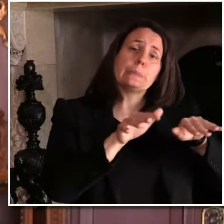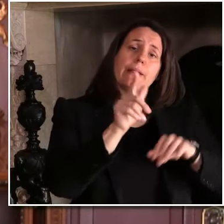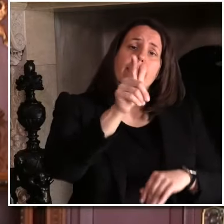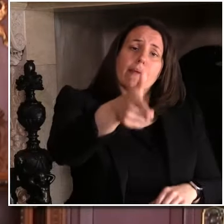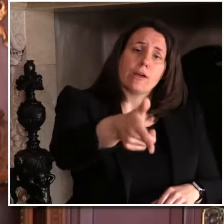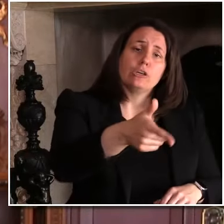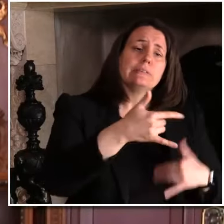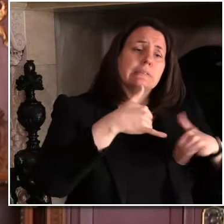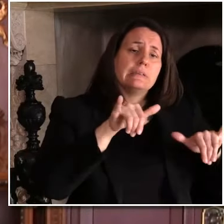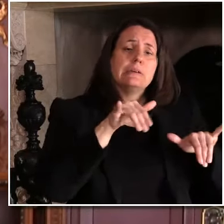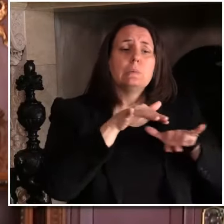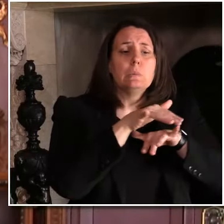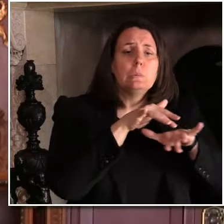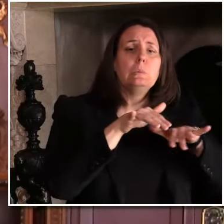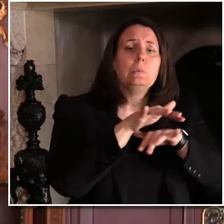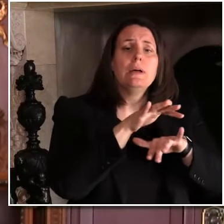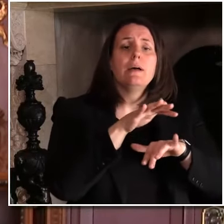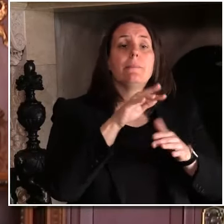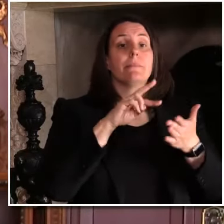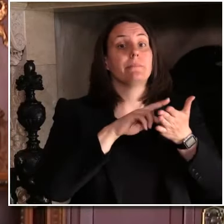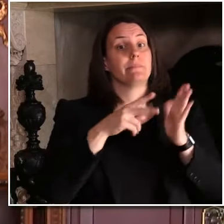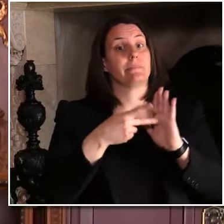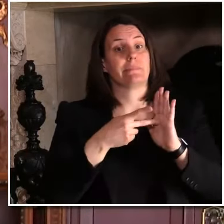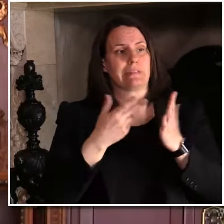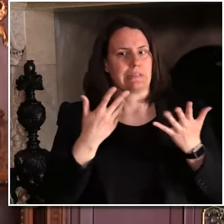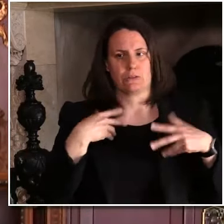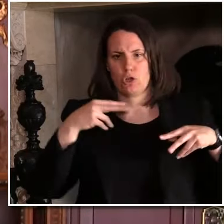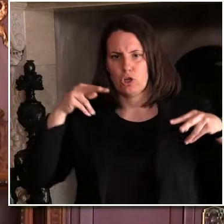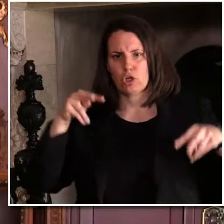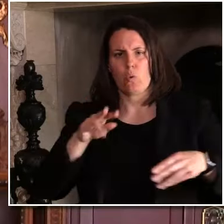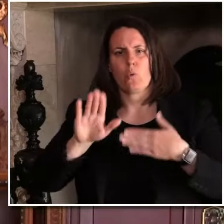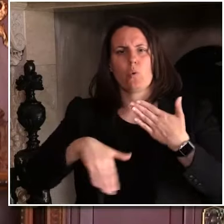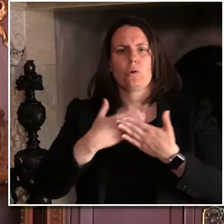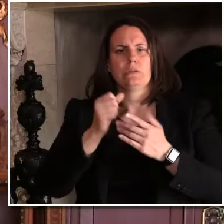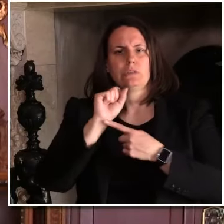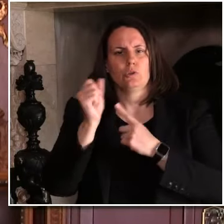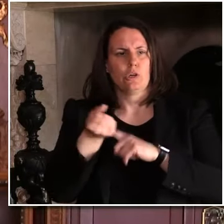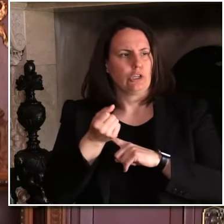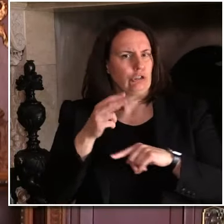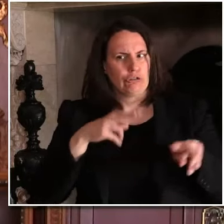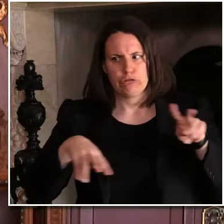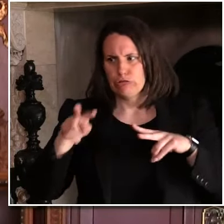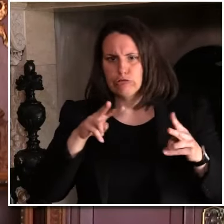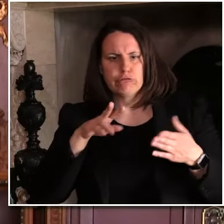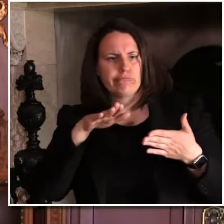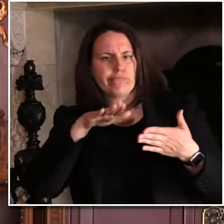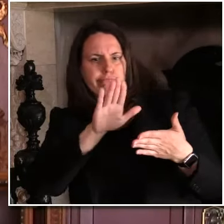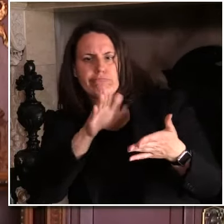person, contact tracing, take care of that person and the people that they